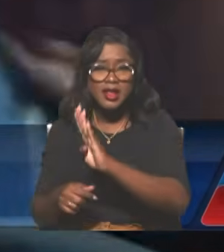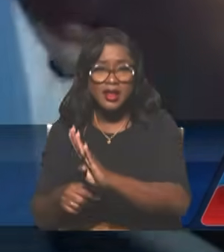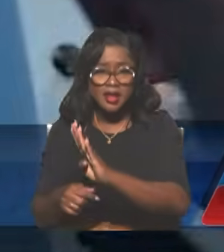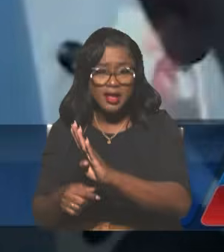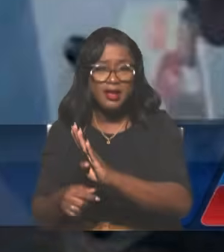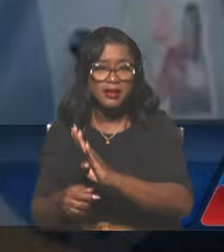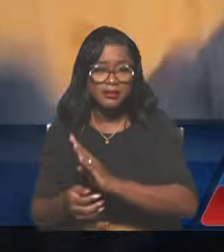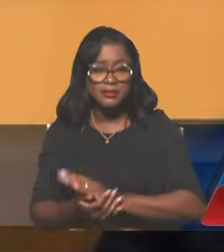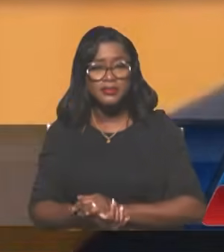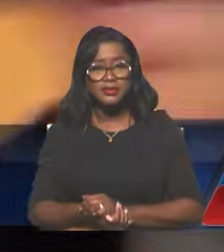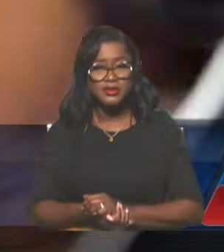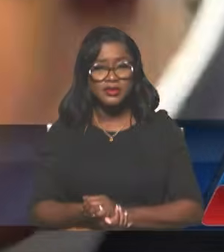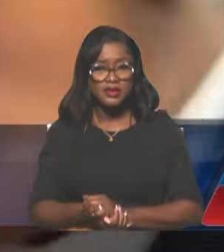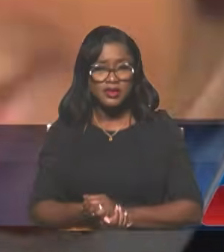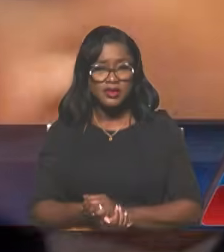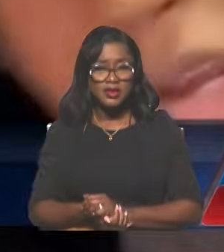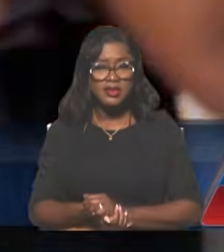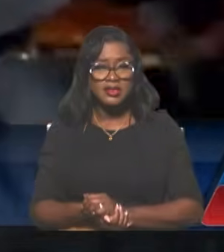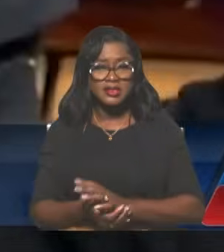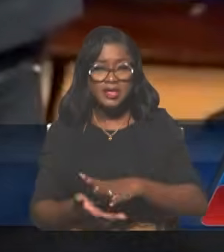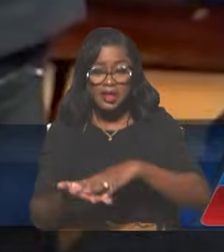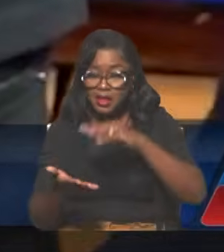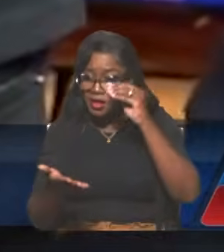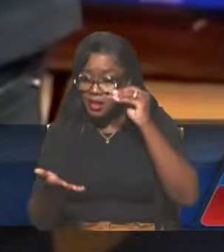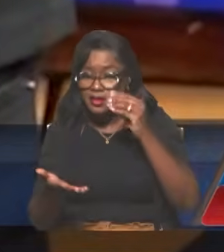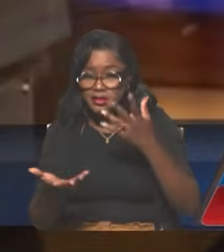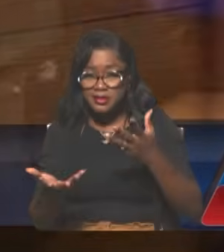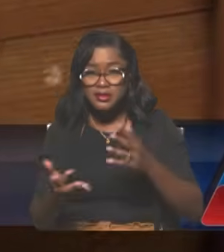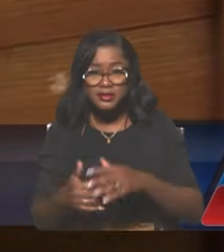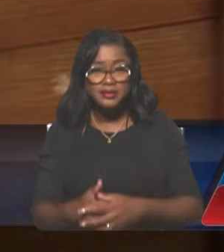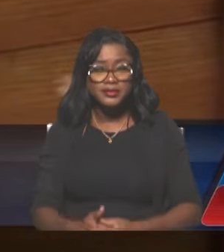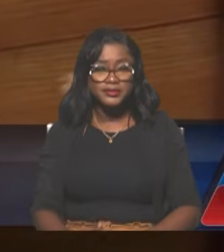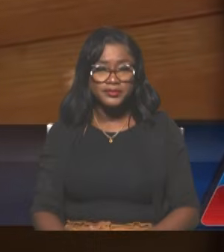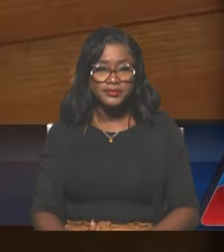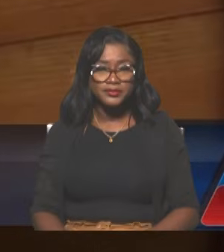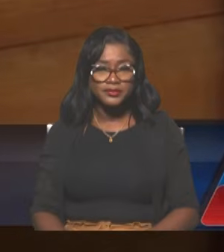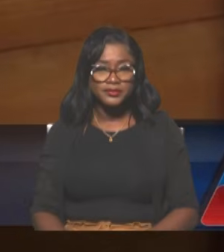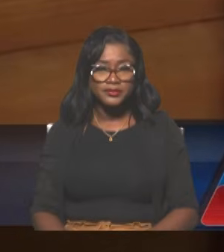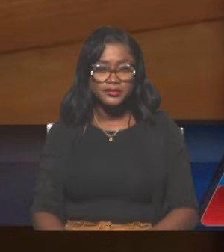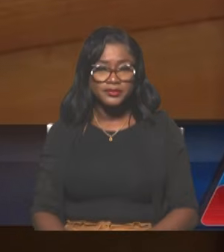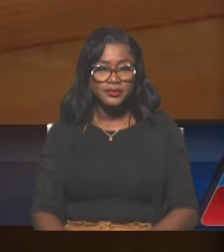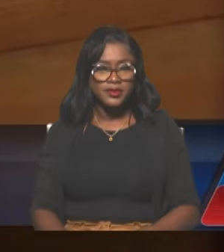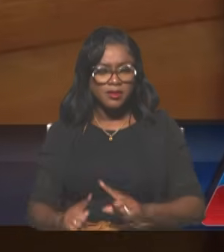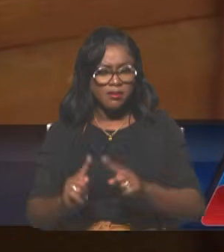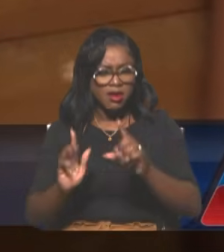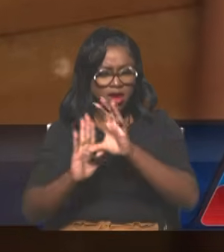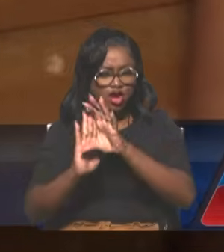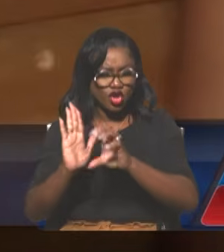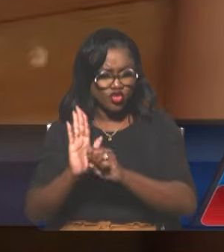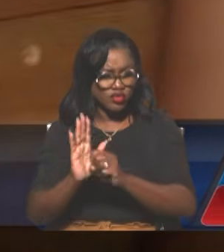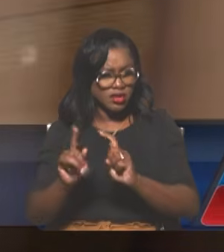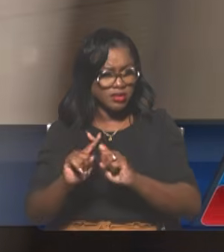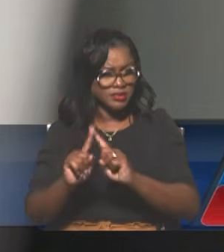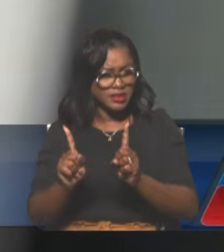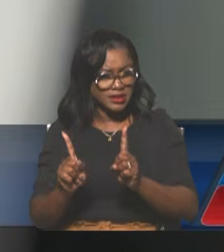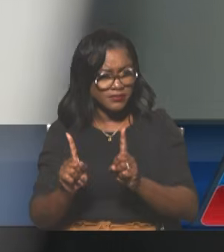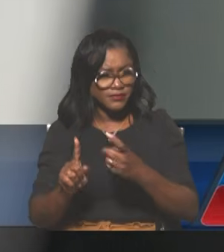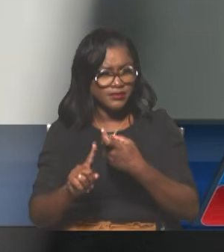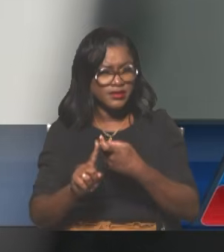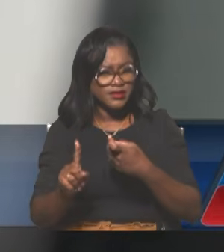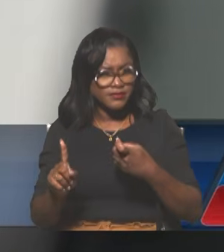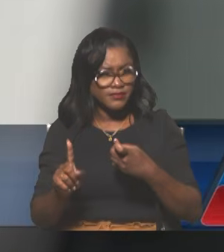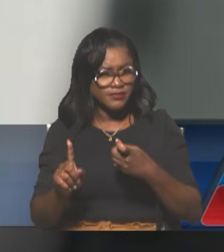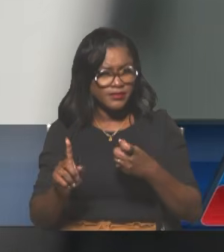media studio, or an innovation lab to actually learn a concept. But is the curriculum different from the traditional